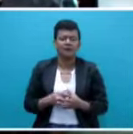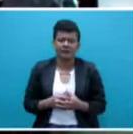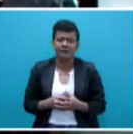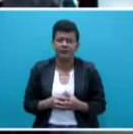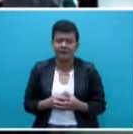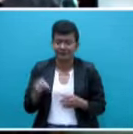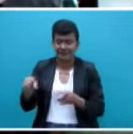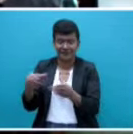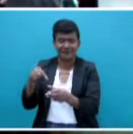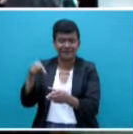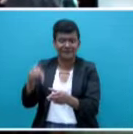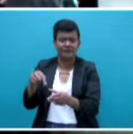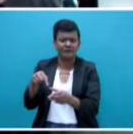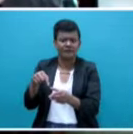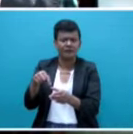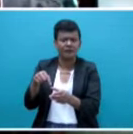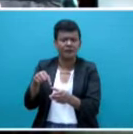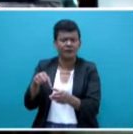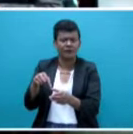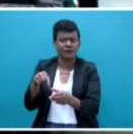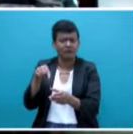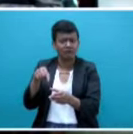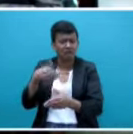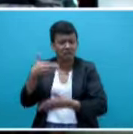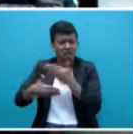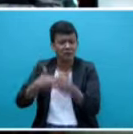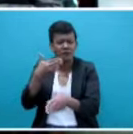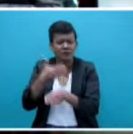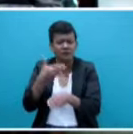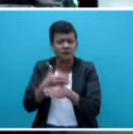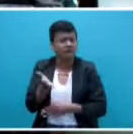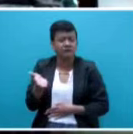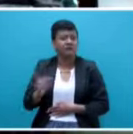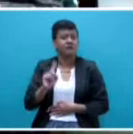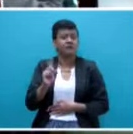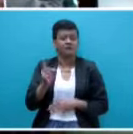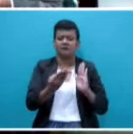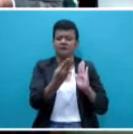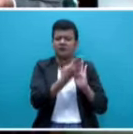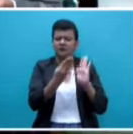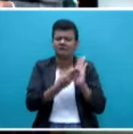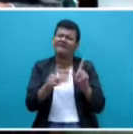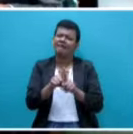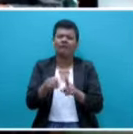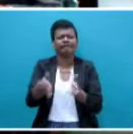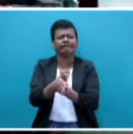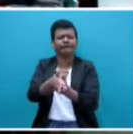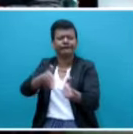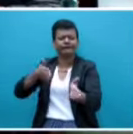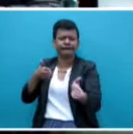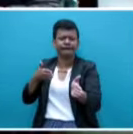these bills as these all lapsed during the prorogation on 21st October